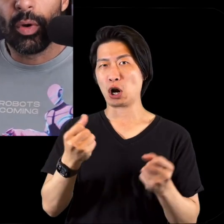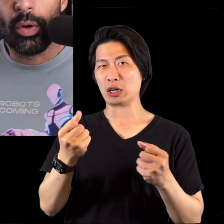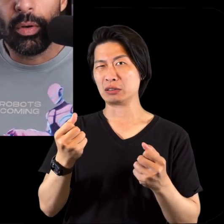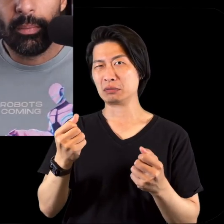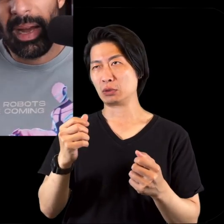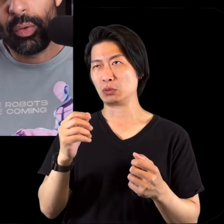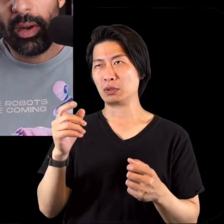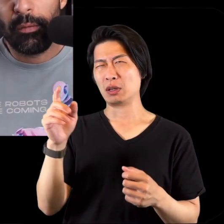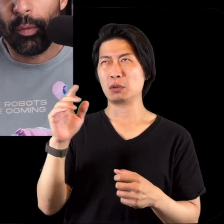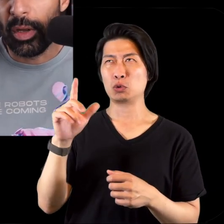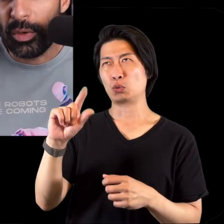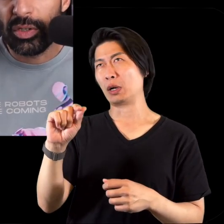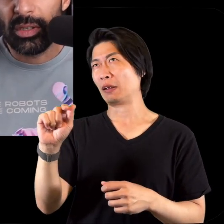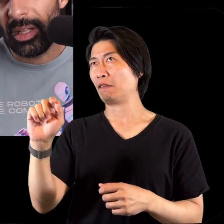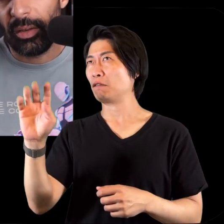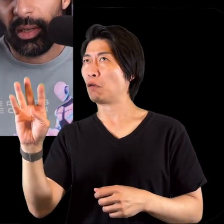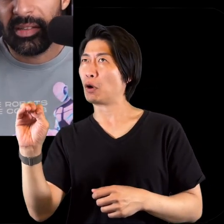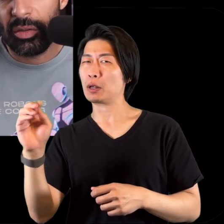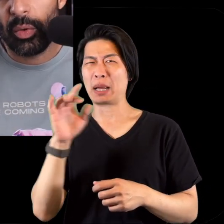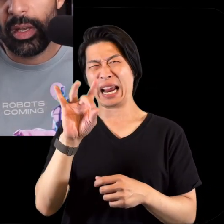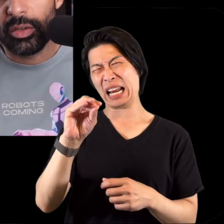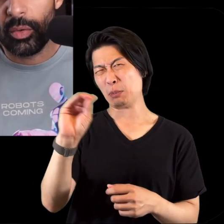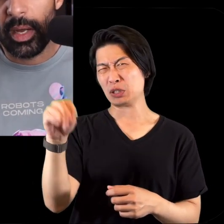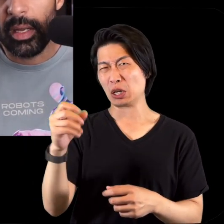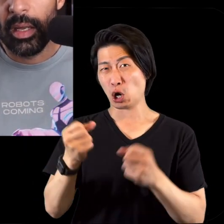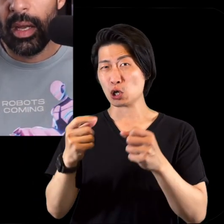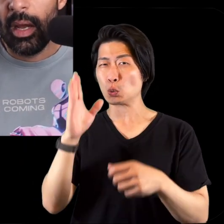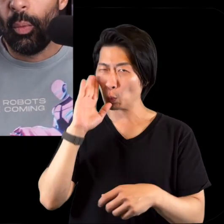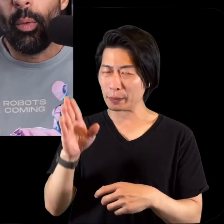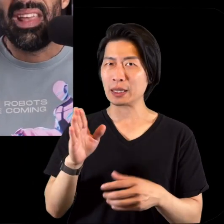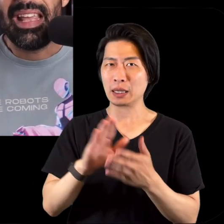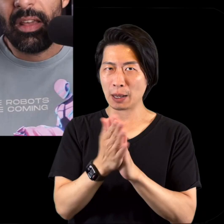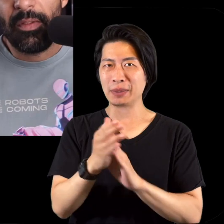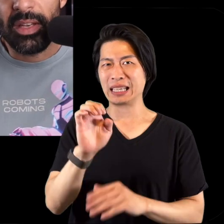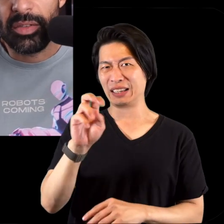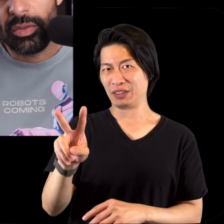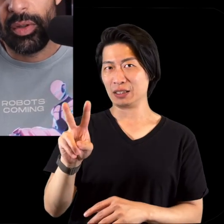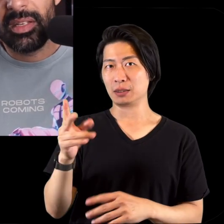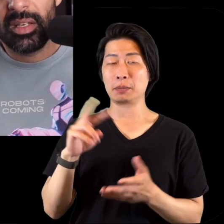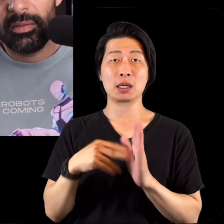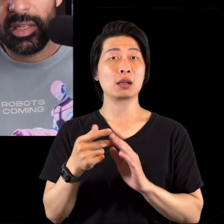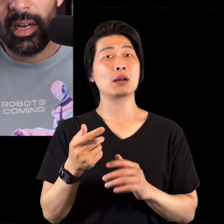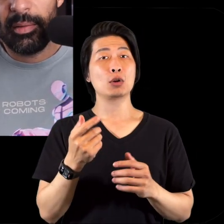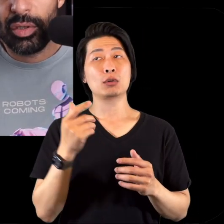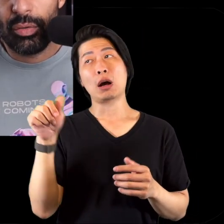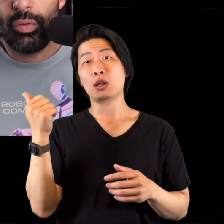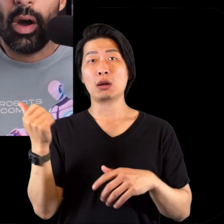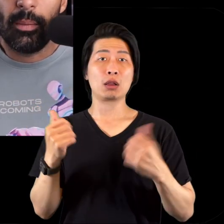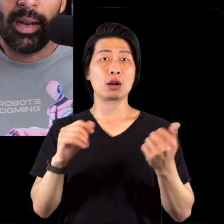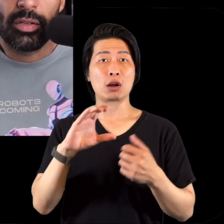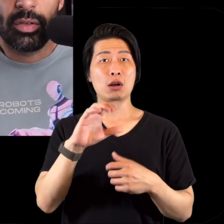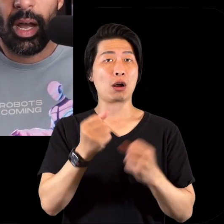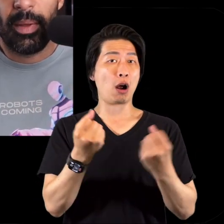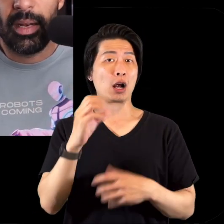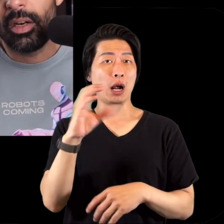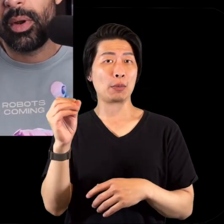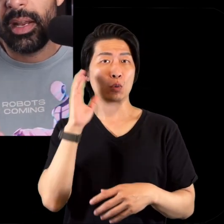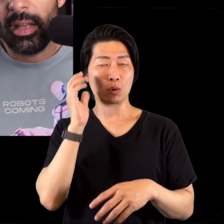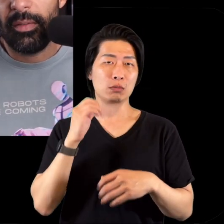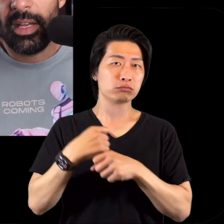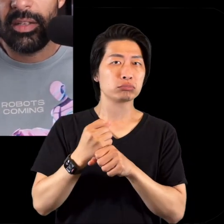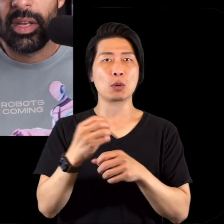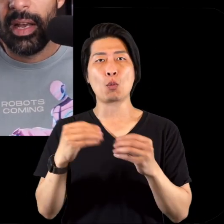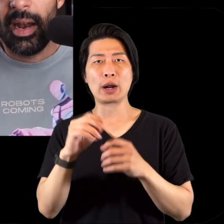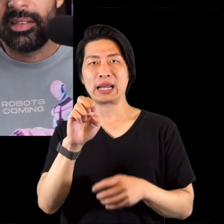on the road by 2040, which is a little less than 20 years away, will be EVs. So this gives time to new automakers to come in and